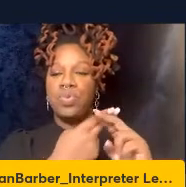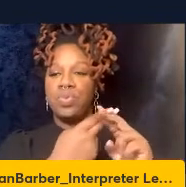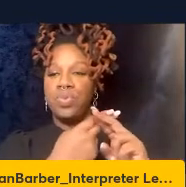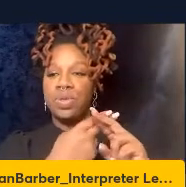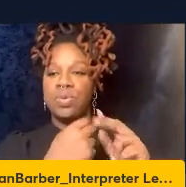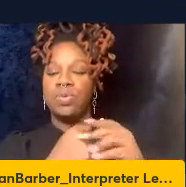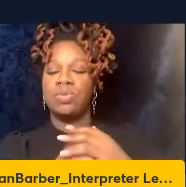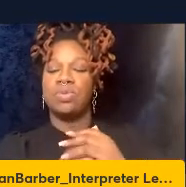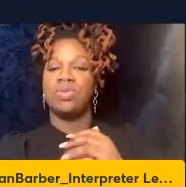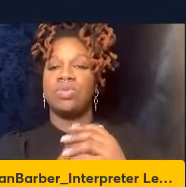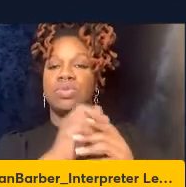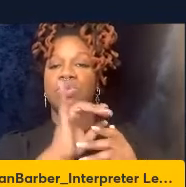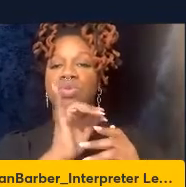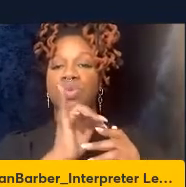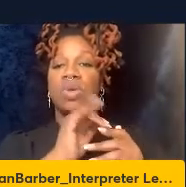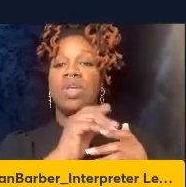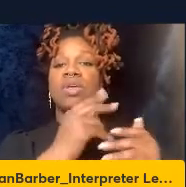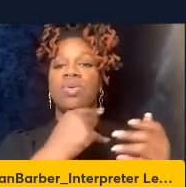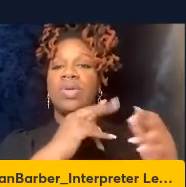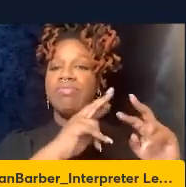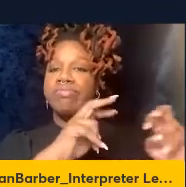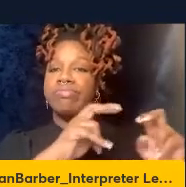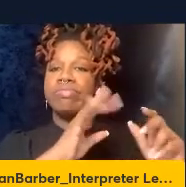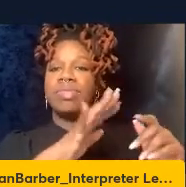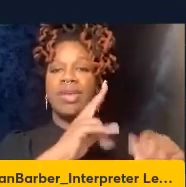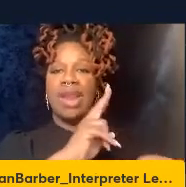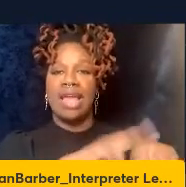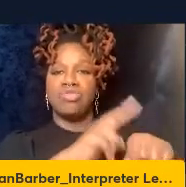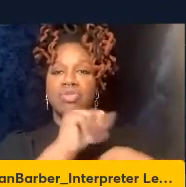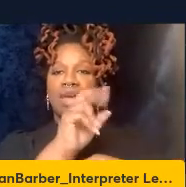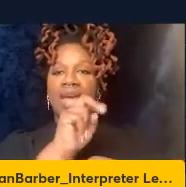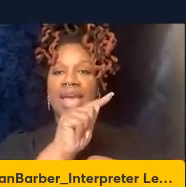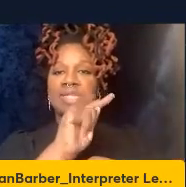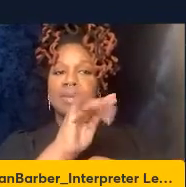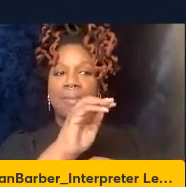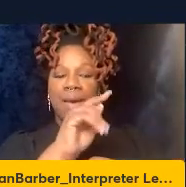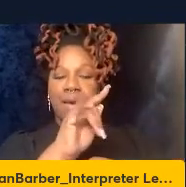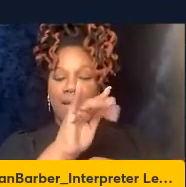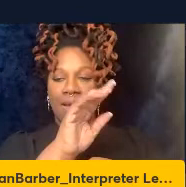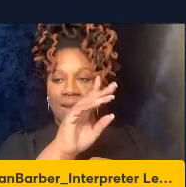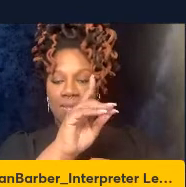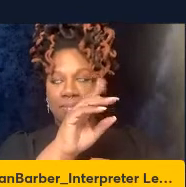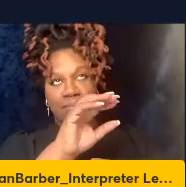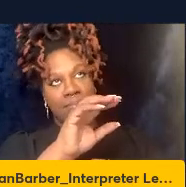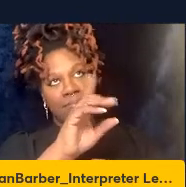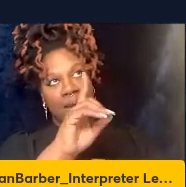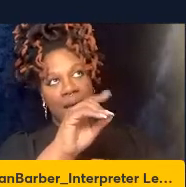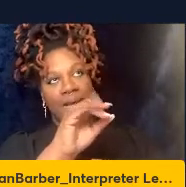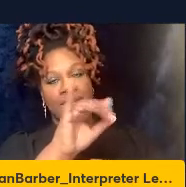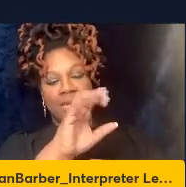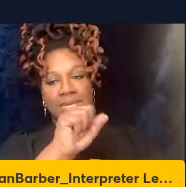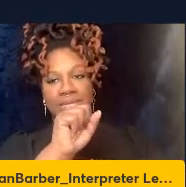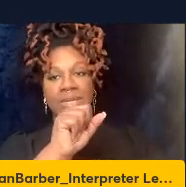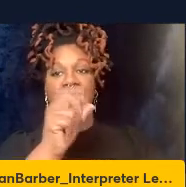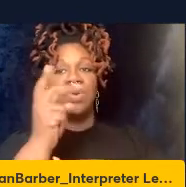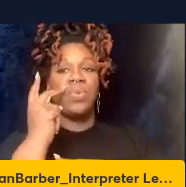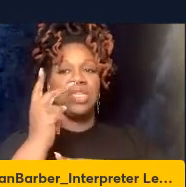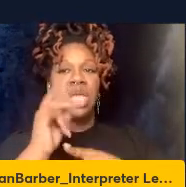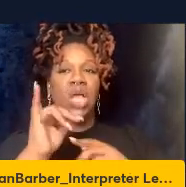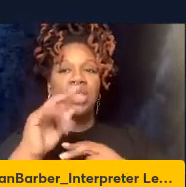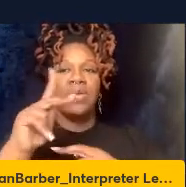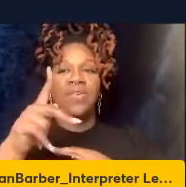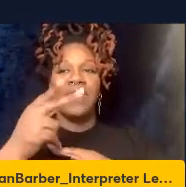would be basically our natural antibodies in circulation. And then what was really cool is that we saw kind of this flip phenotype,